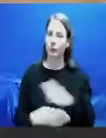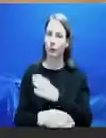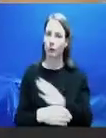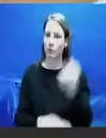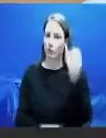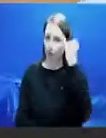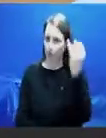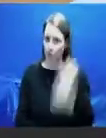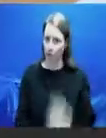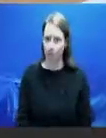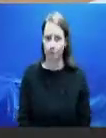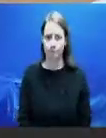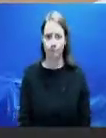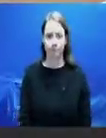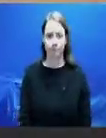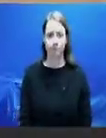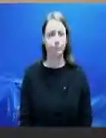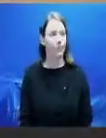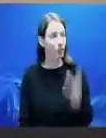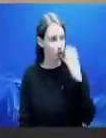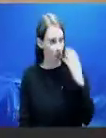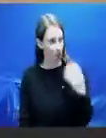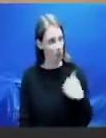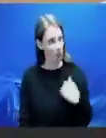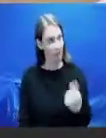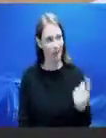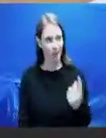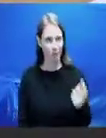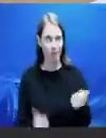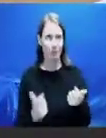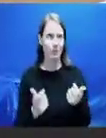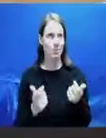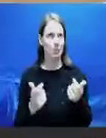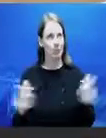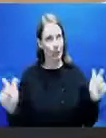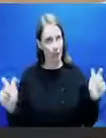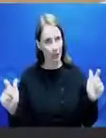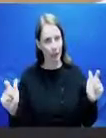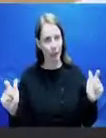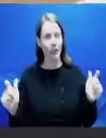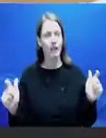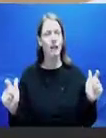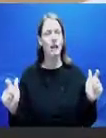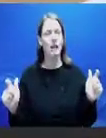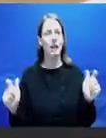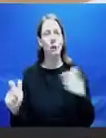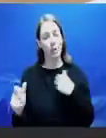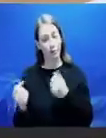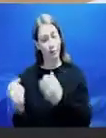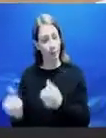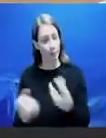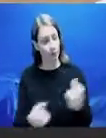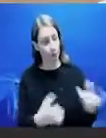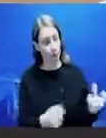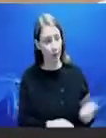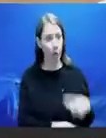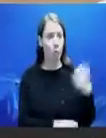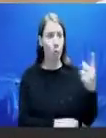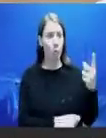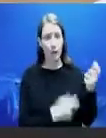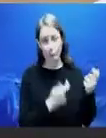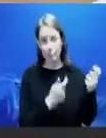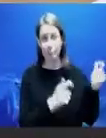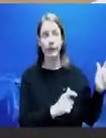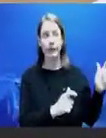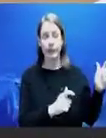of things and then something's bigger, and when you find the average, it's way different than it would be if everything were almost